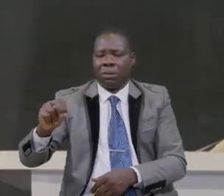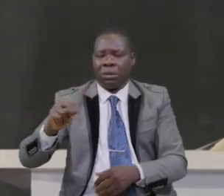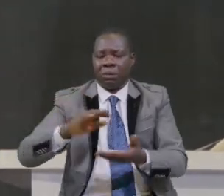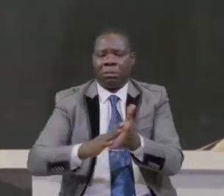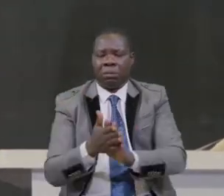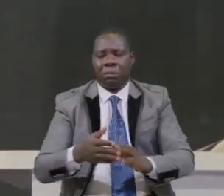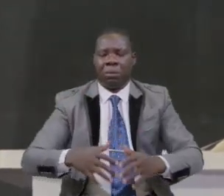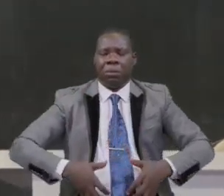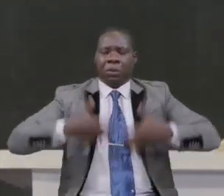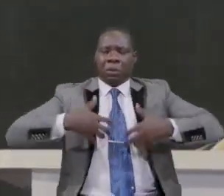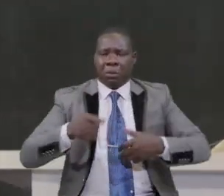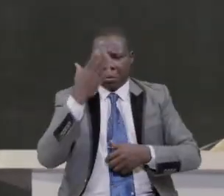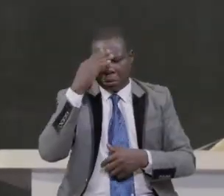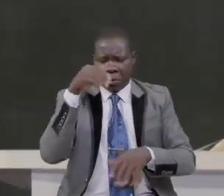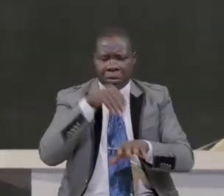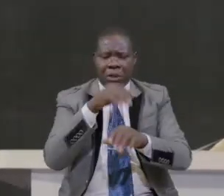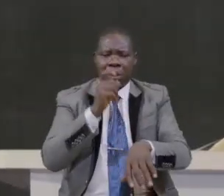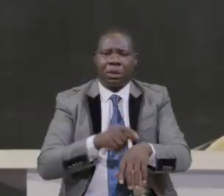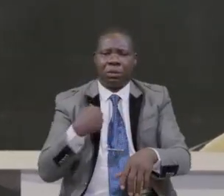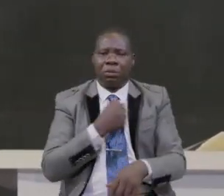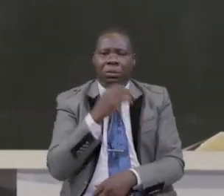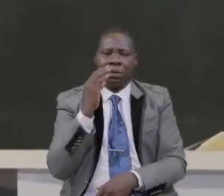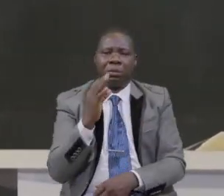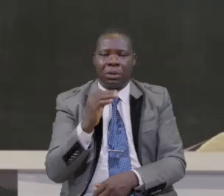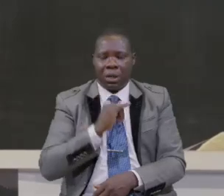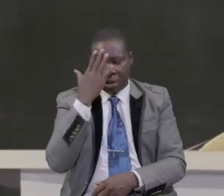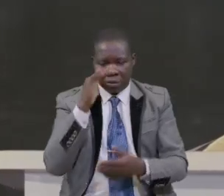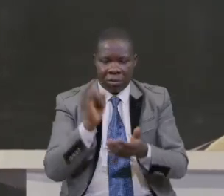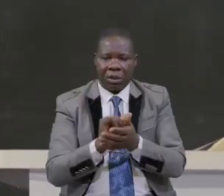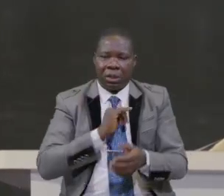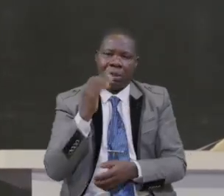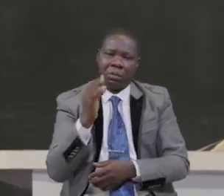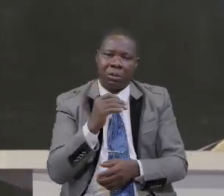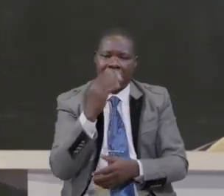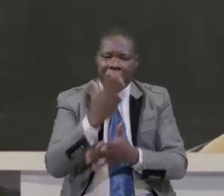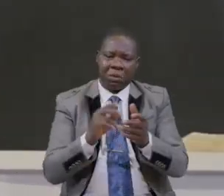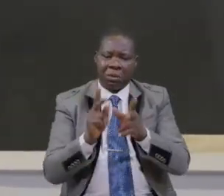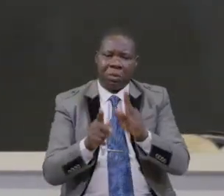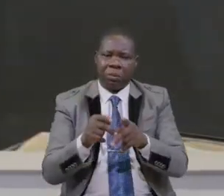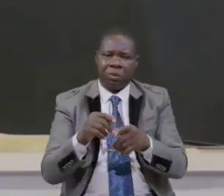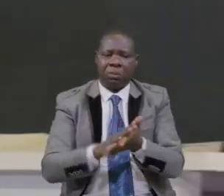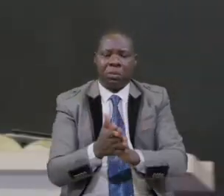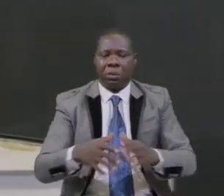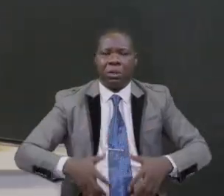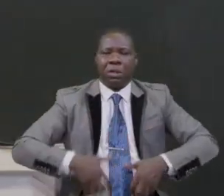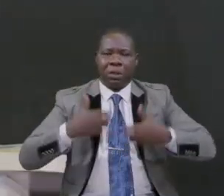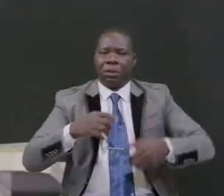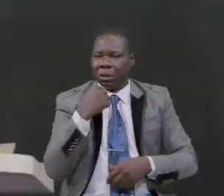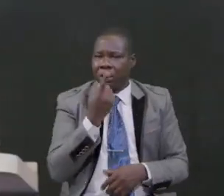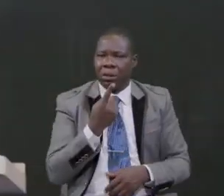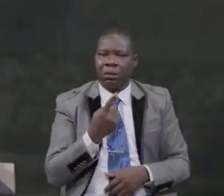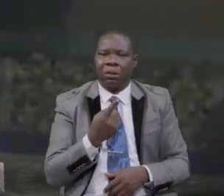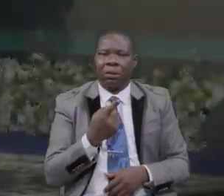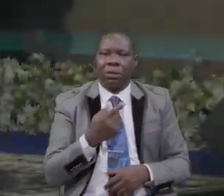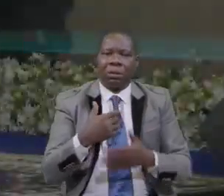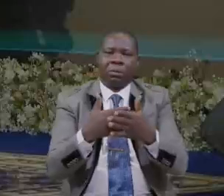we preach, I know I preach, and some people get angry. They say, before I